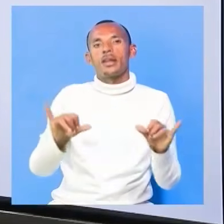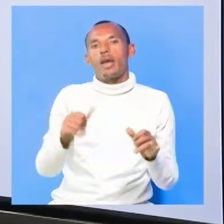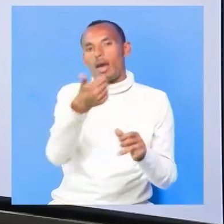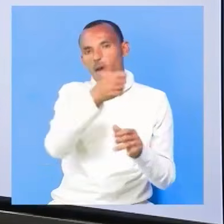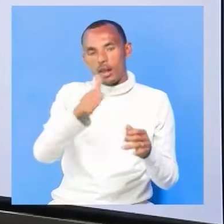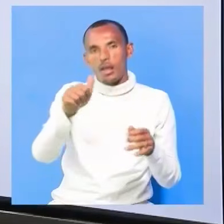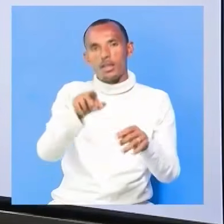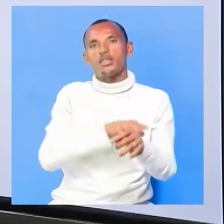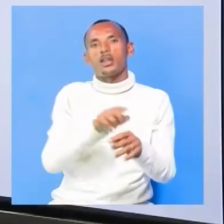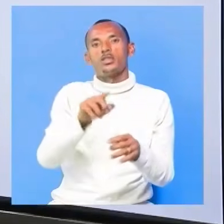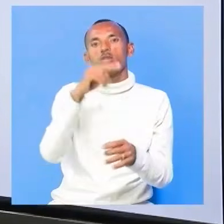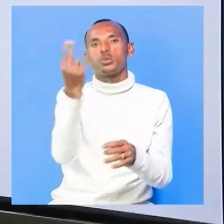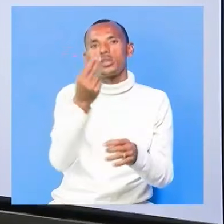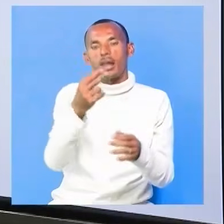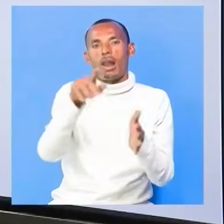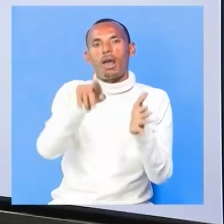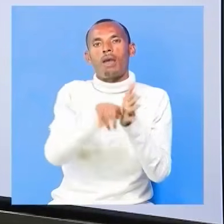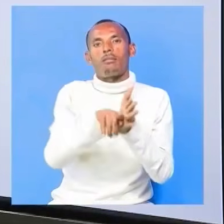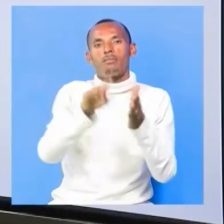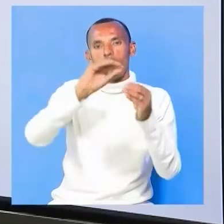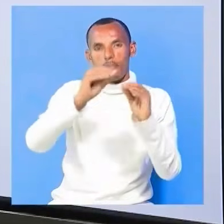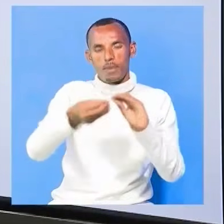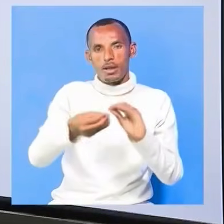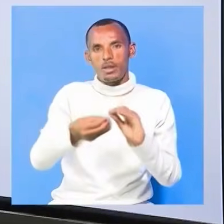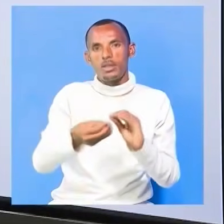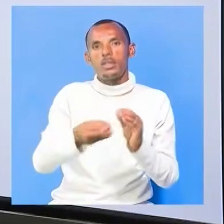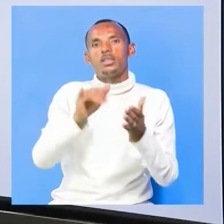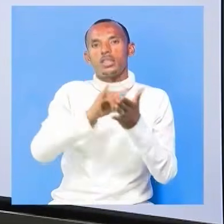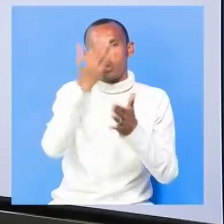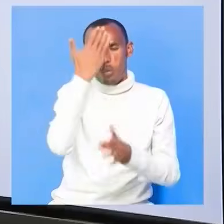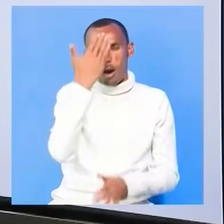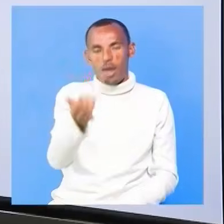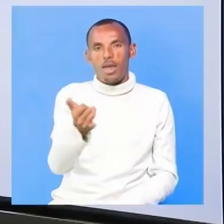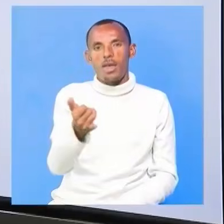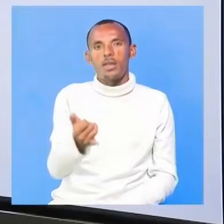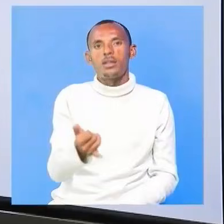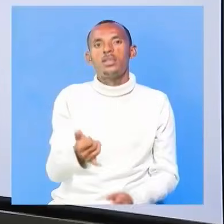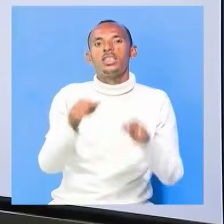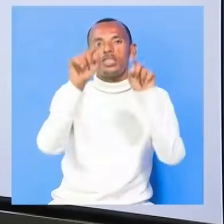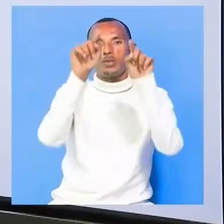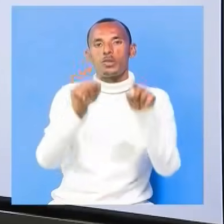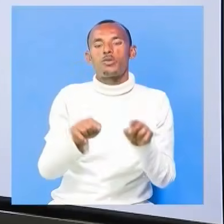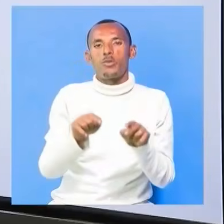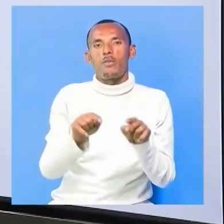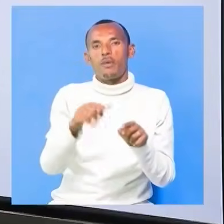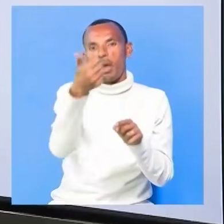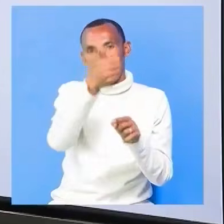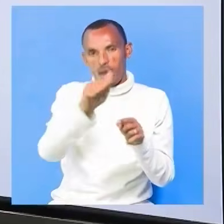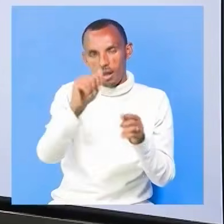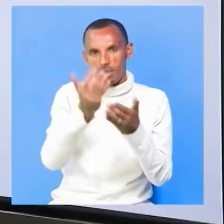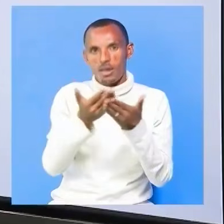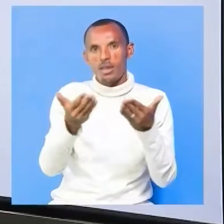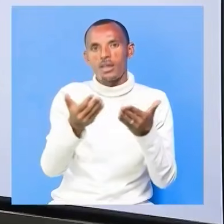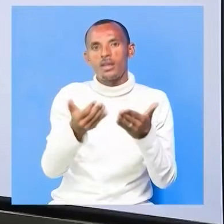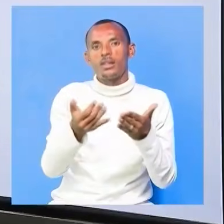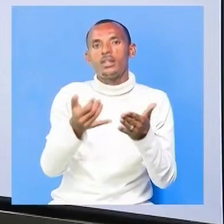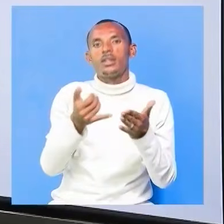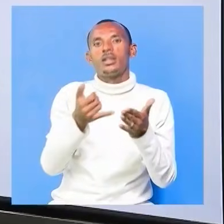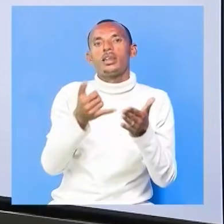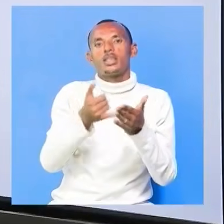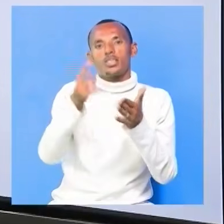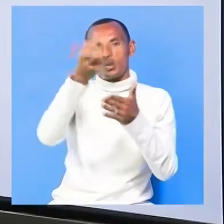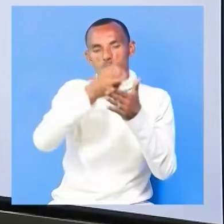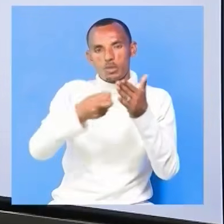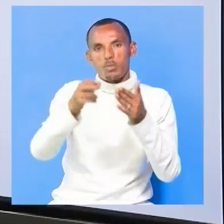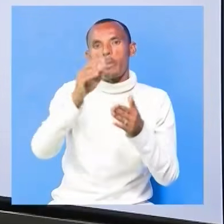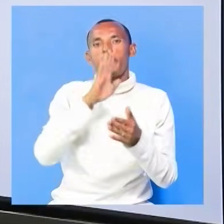measure any distance using negative numbers. That's why the absolute value of anything, its